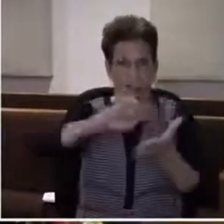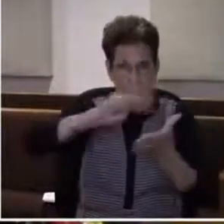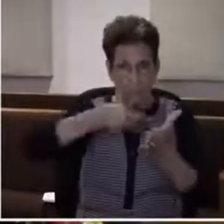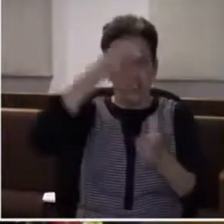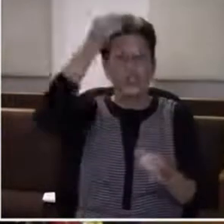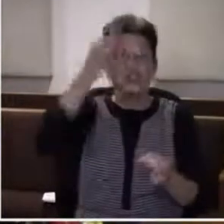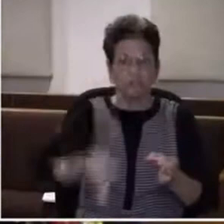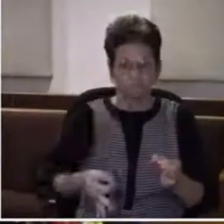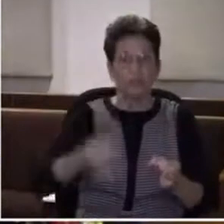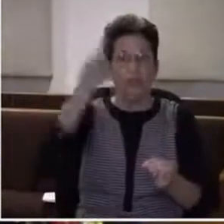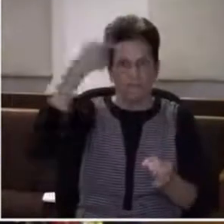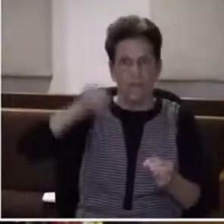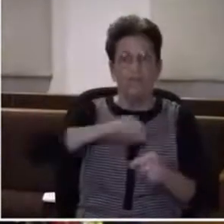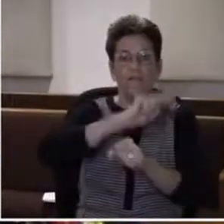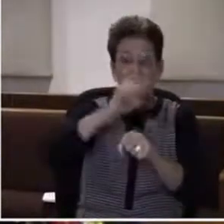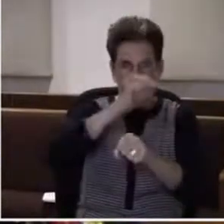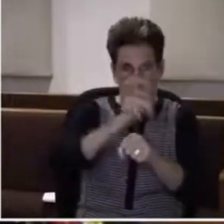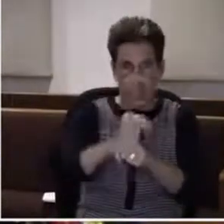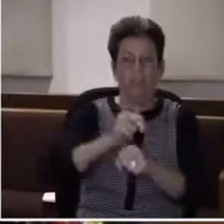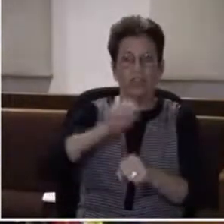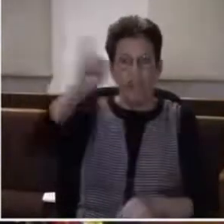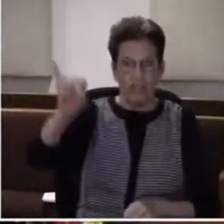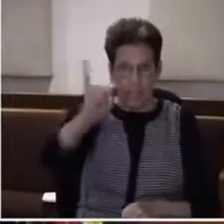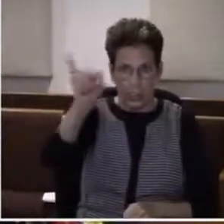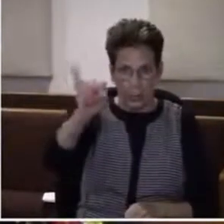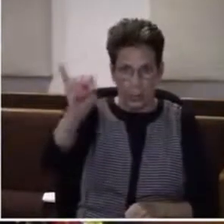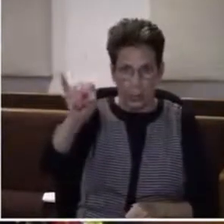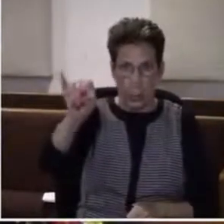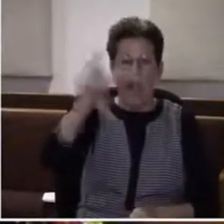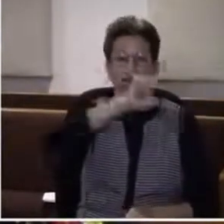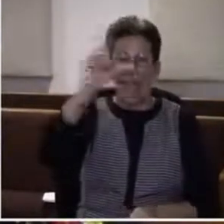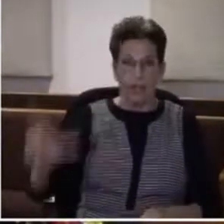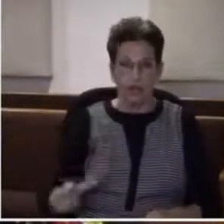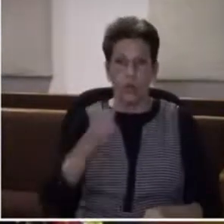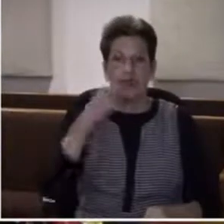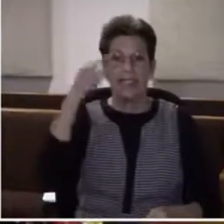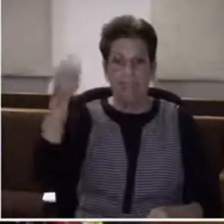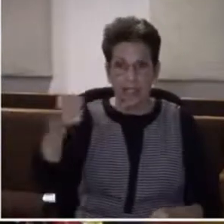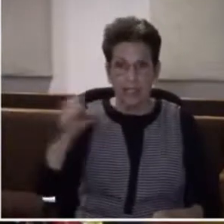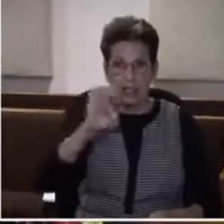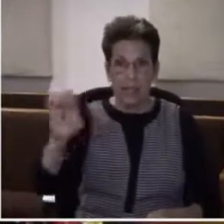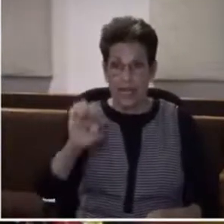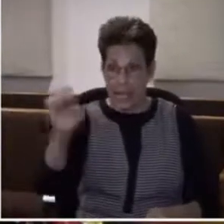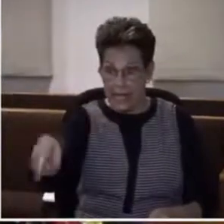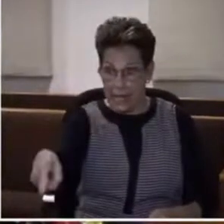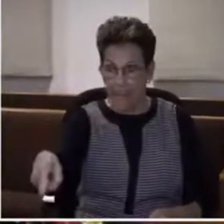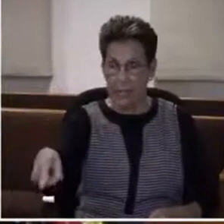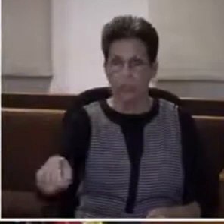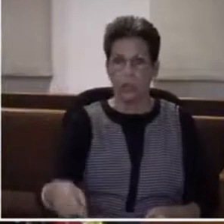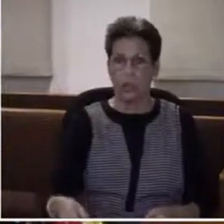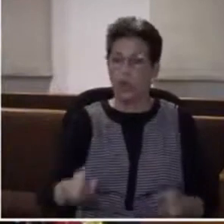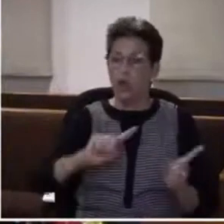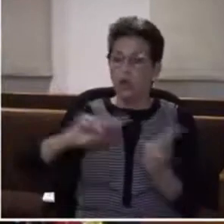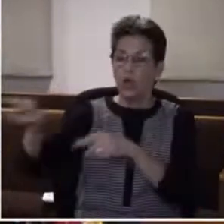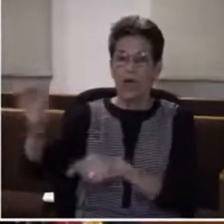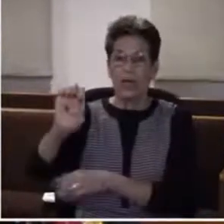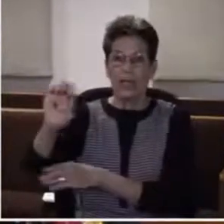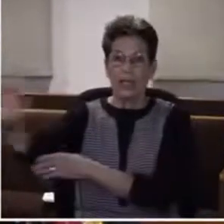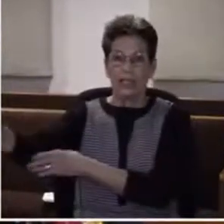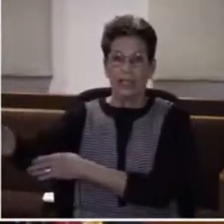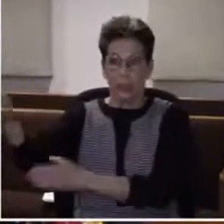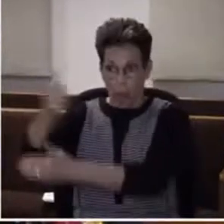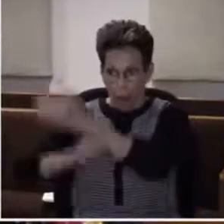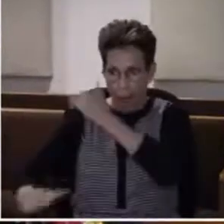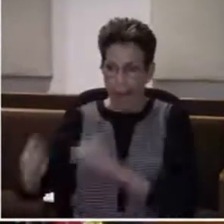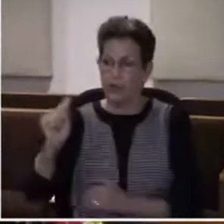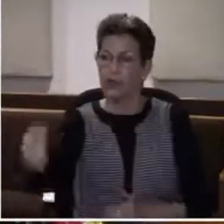Verse number 2, and the word of the Lord came unto him, saying to Elijah, get thee hence and turn thee eastward and hide thyself